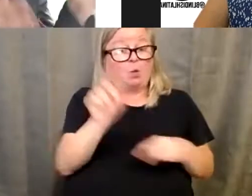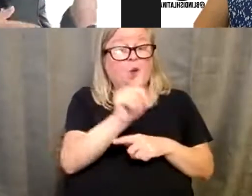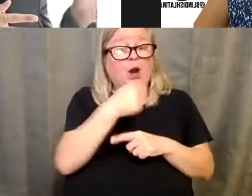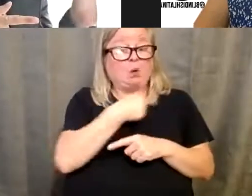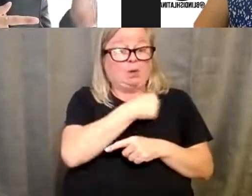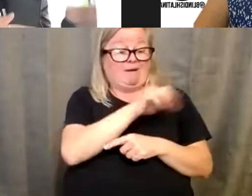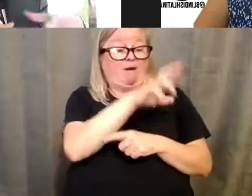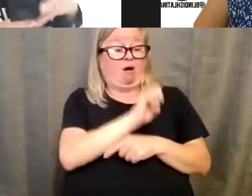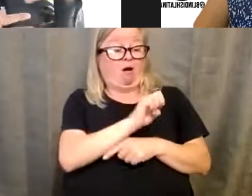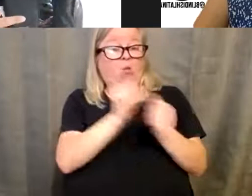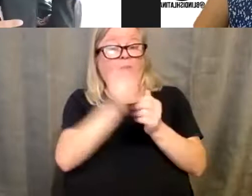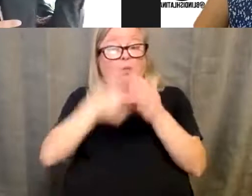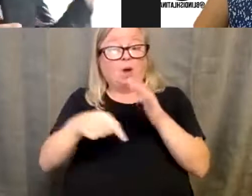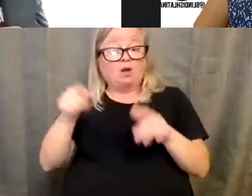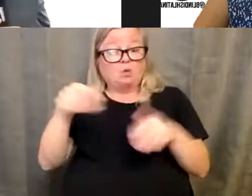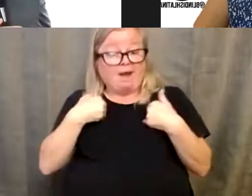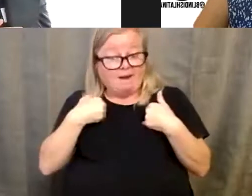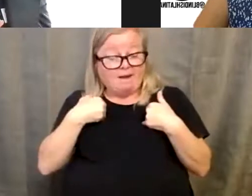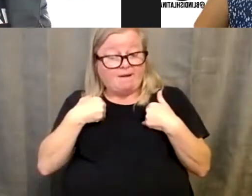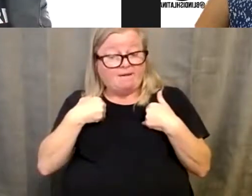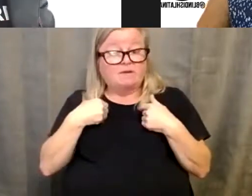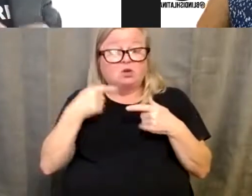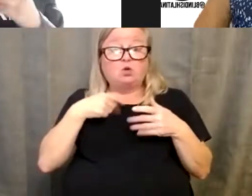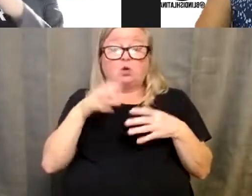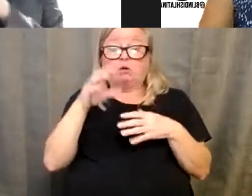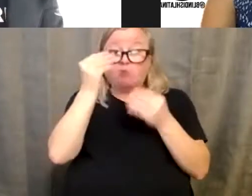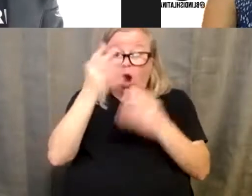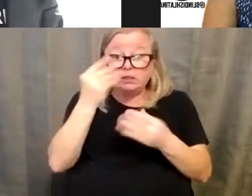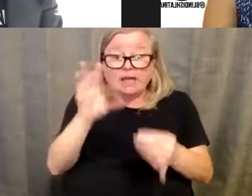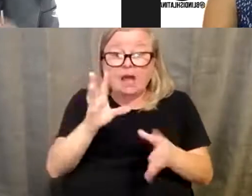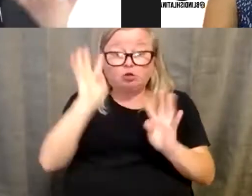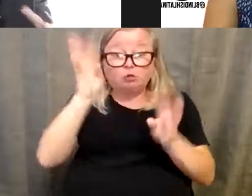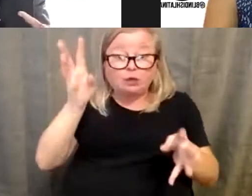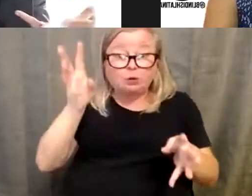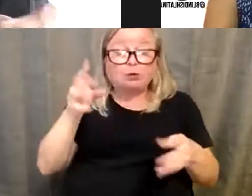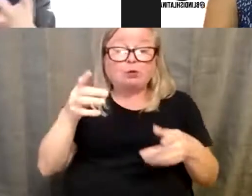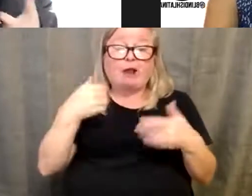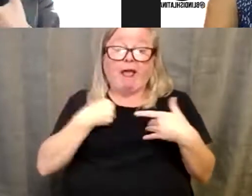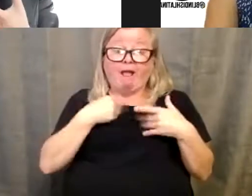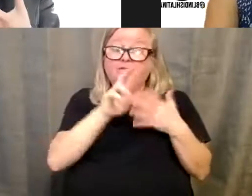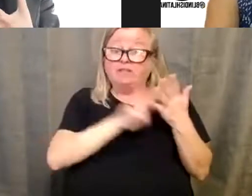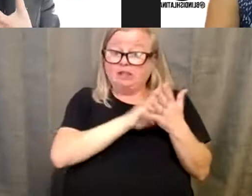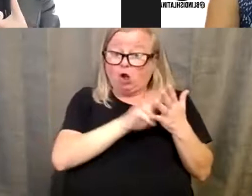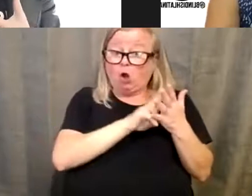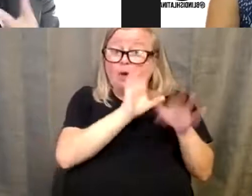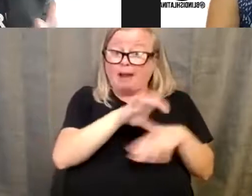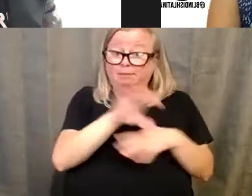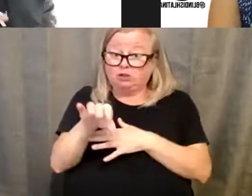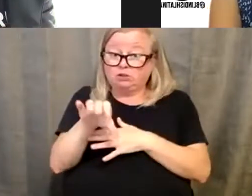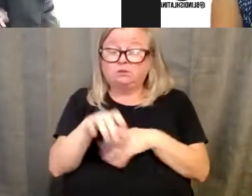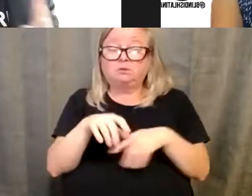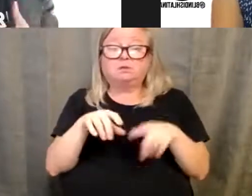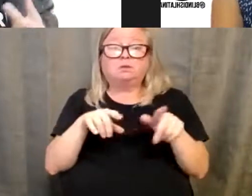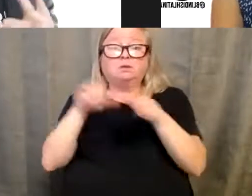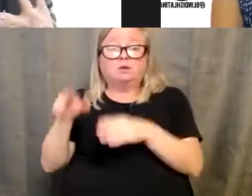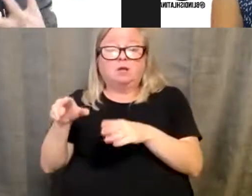are a content creator, make sure that you're captioning your videos. If you're an event planner, make sure that you bring accessibility educators like